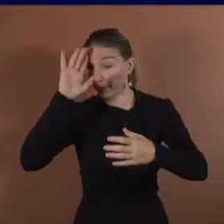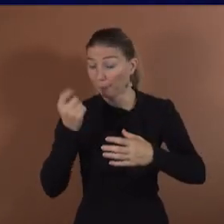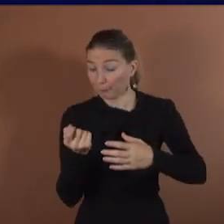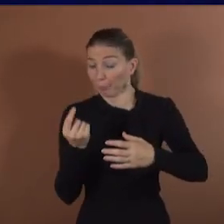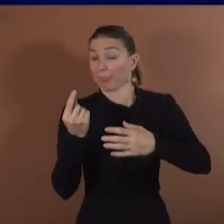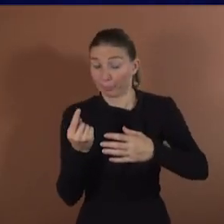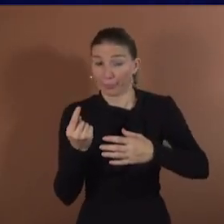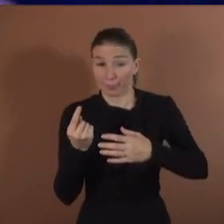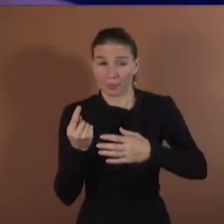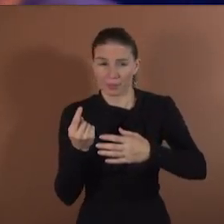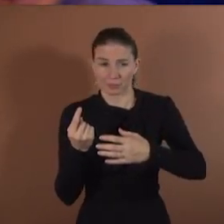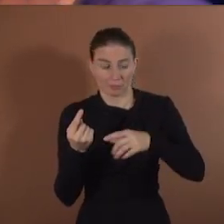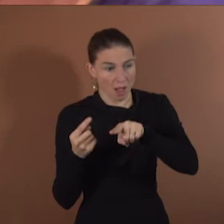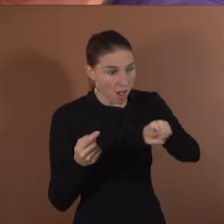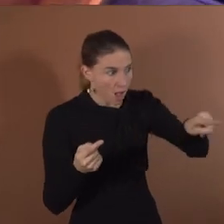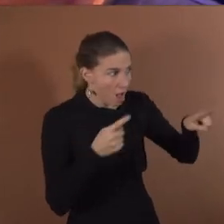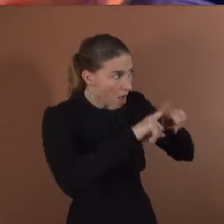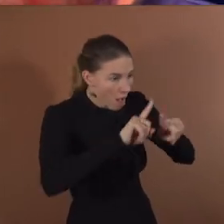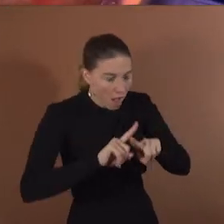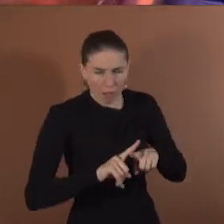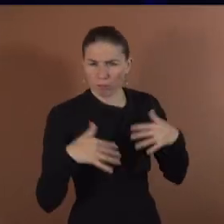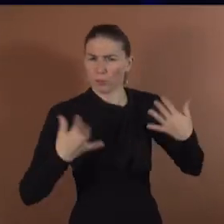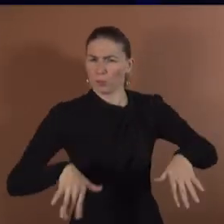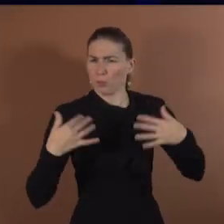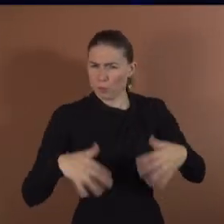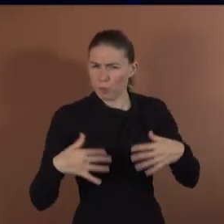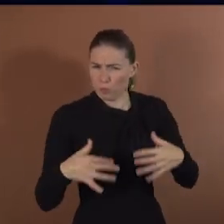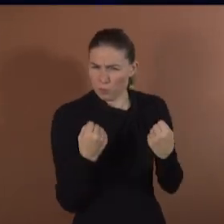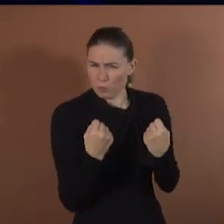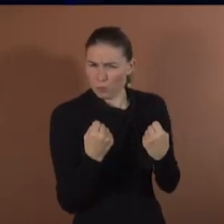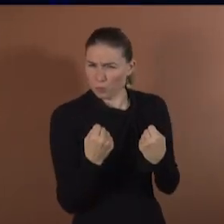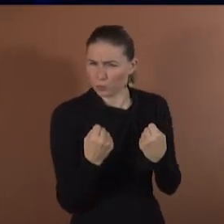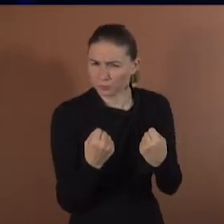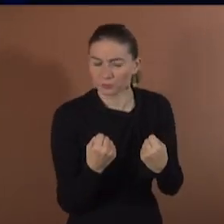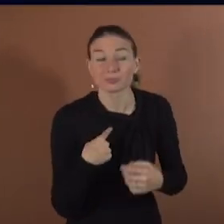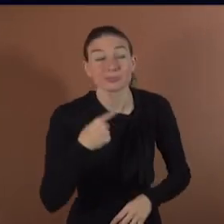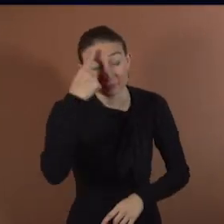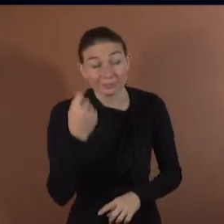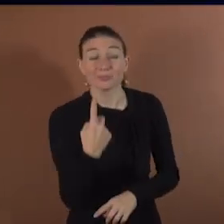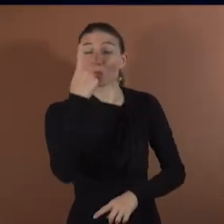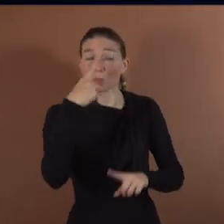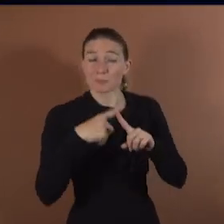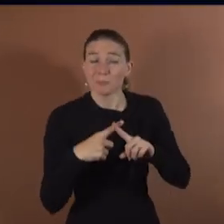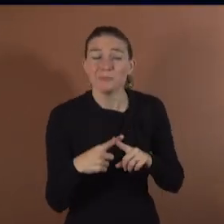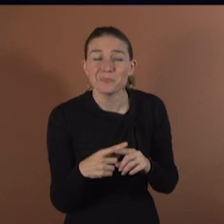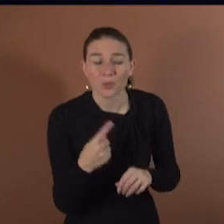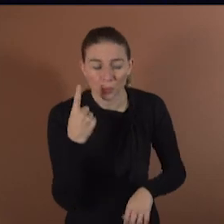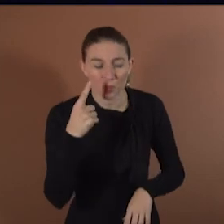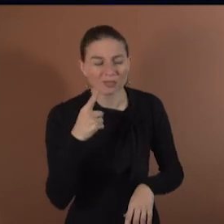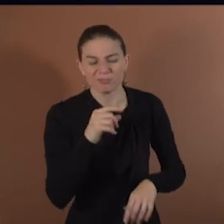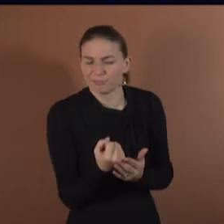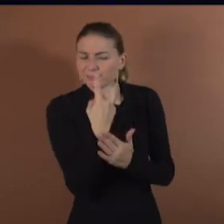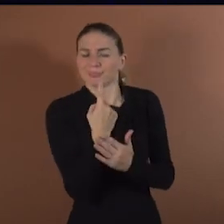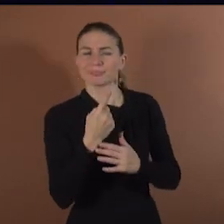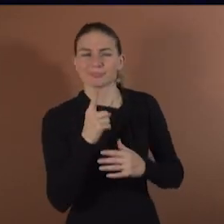time? And actually, it was the language problem that sometimes produced the ideas. I remember one particular occasion we were having an argument about football,